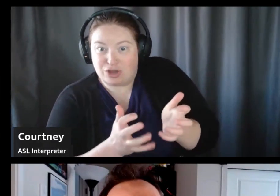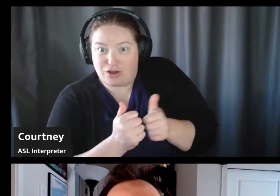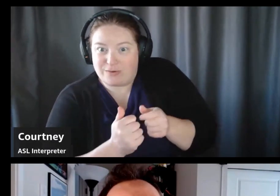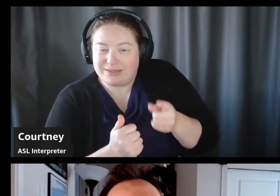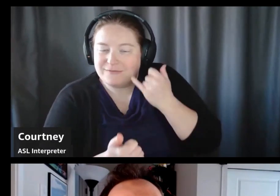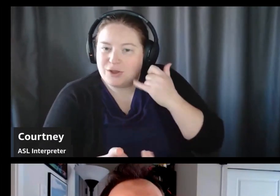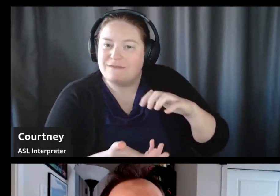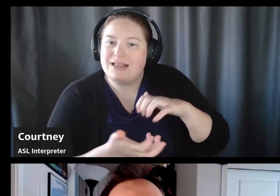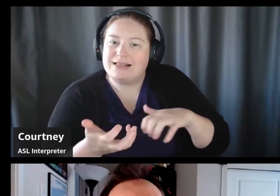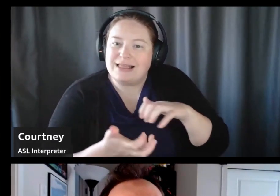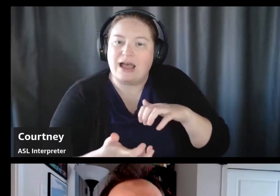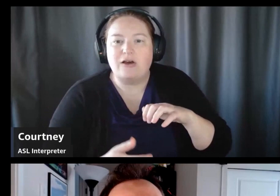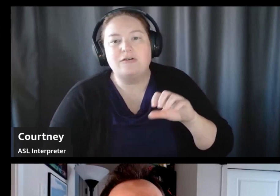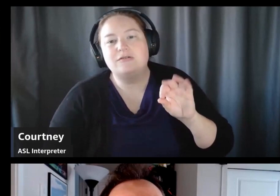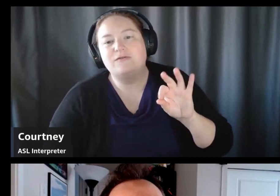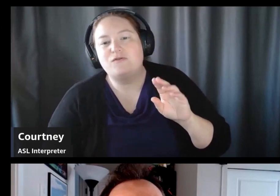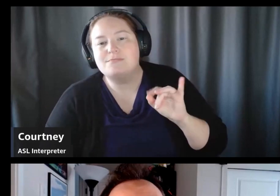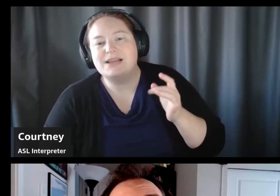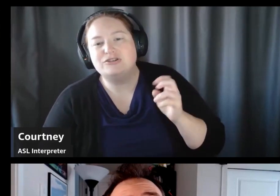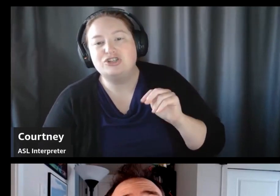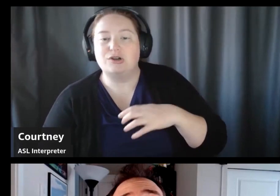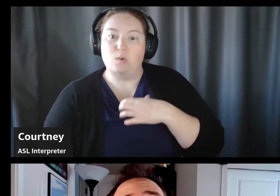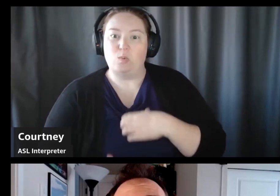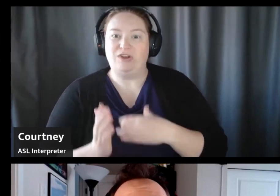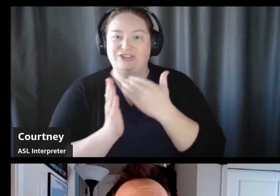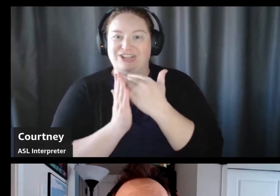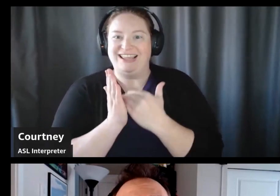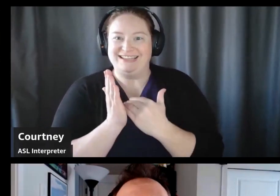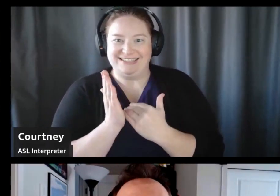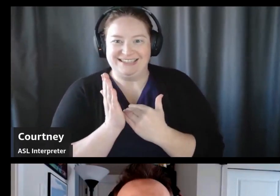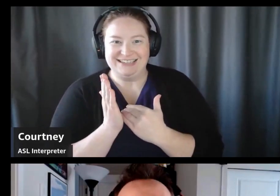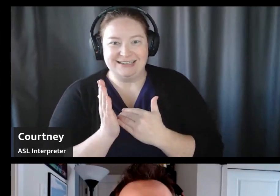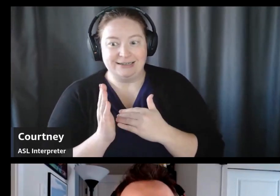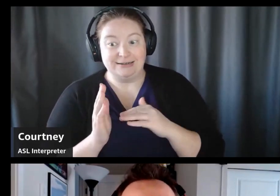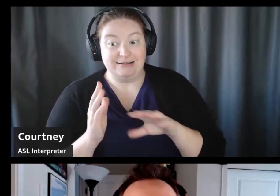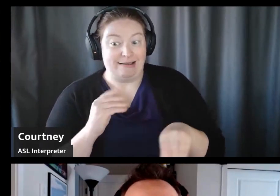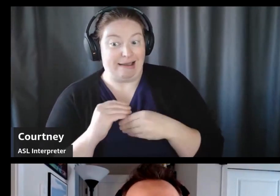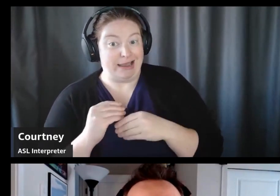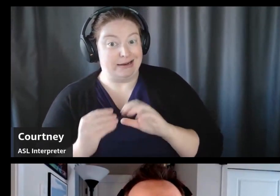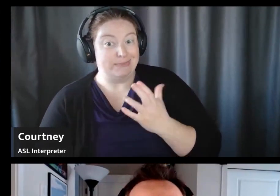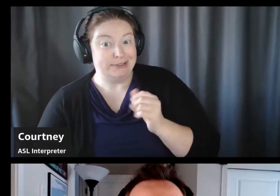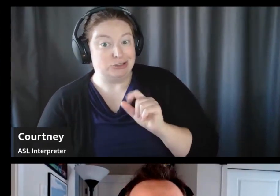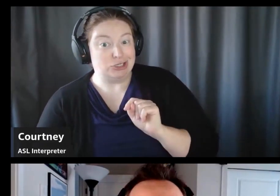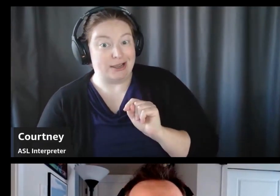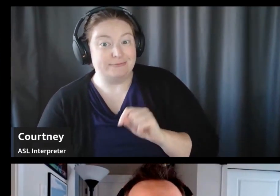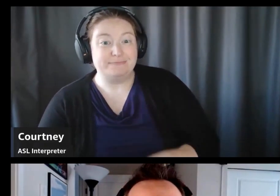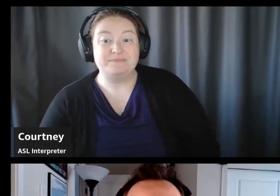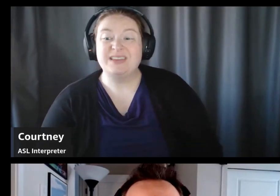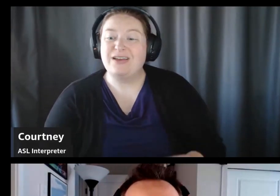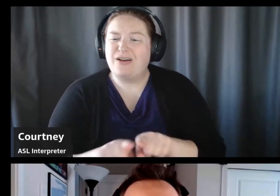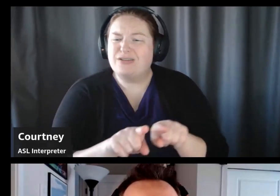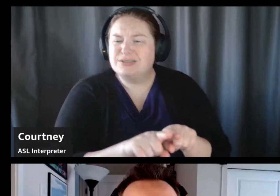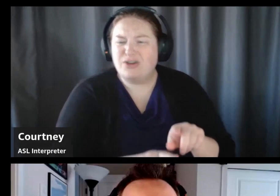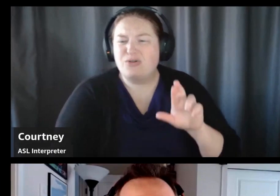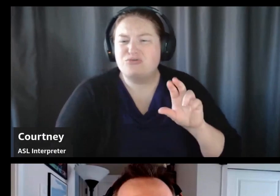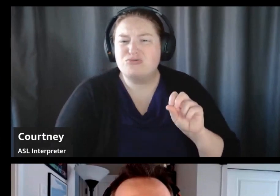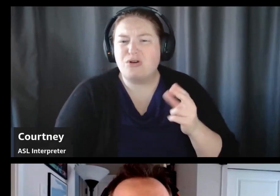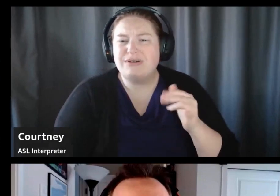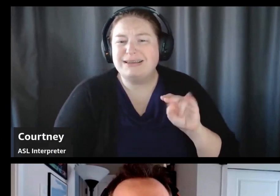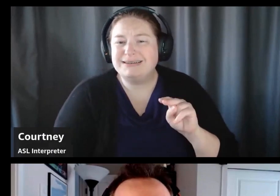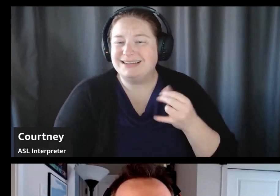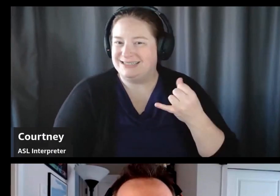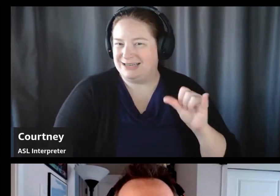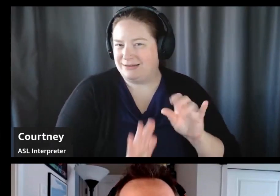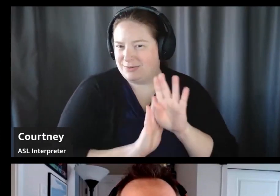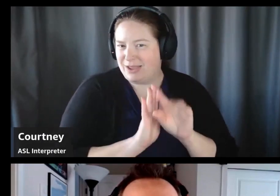CloudFormation wish list items. Get them in chat. Put them in there. We've also Rohin's still in the background here